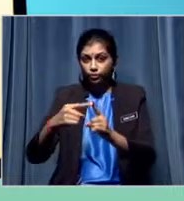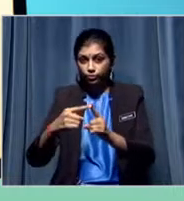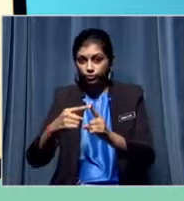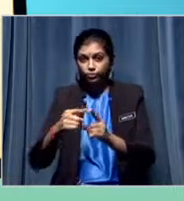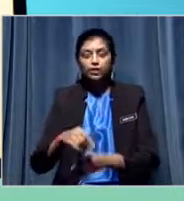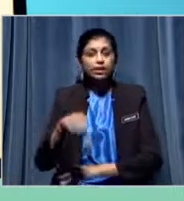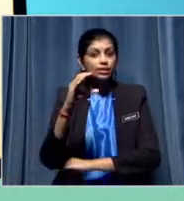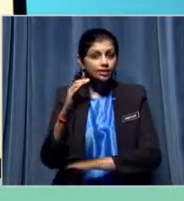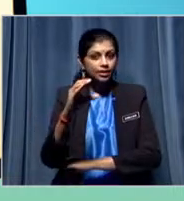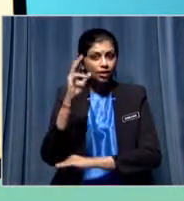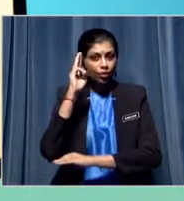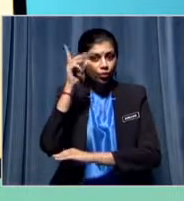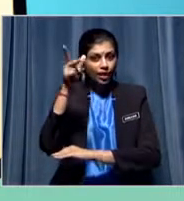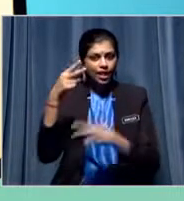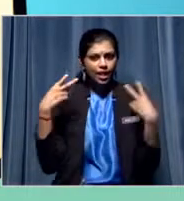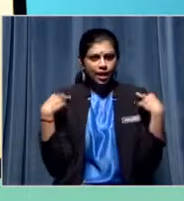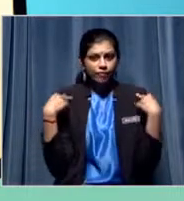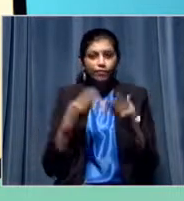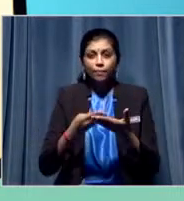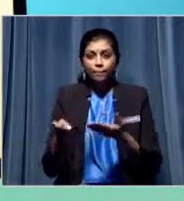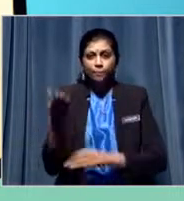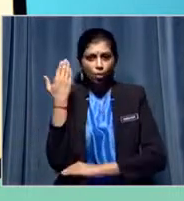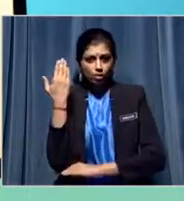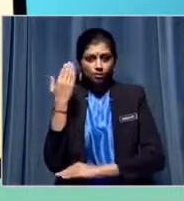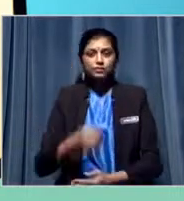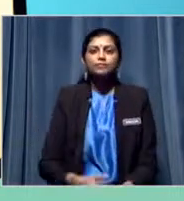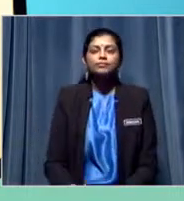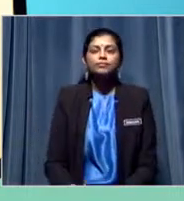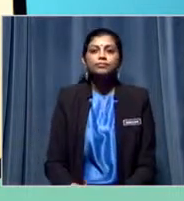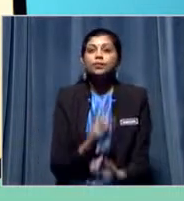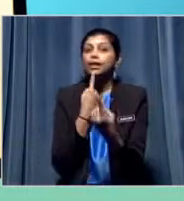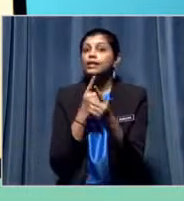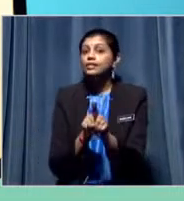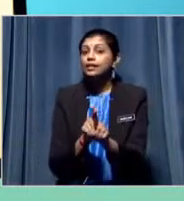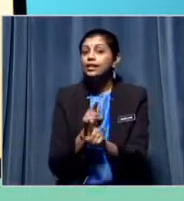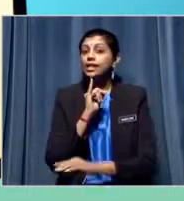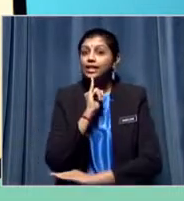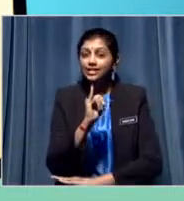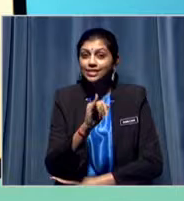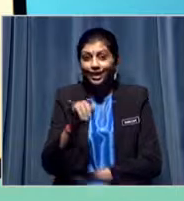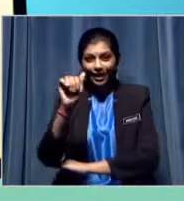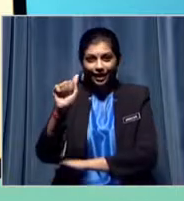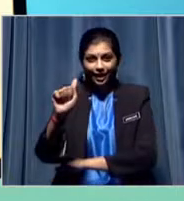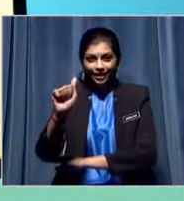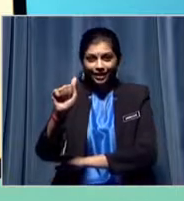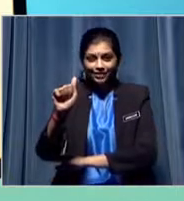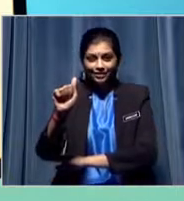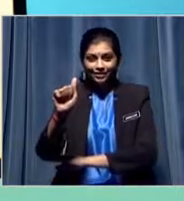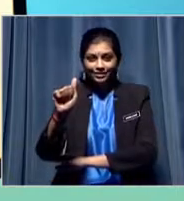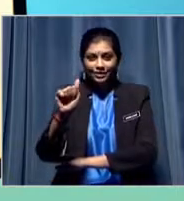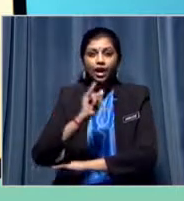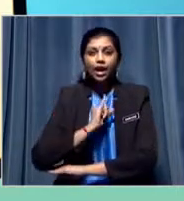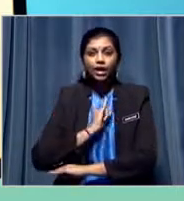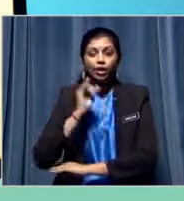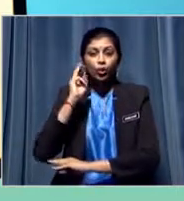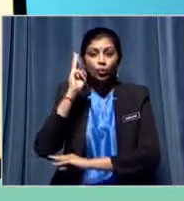and C will have bought. The answer is A. I'll buy you a